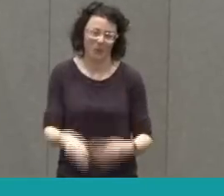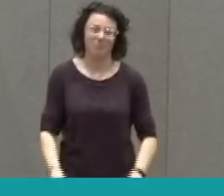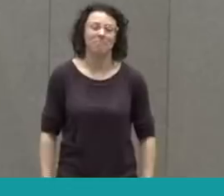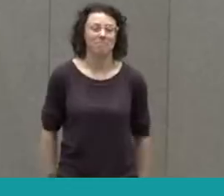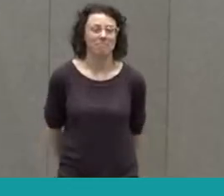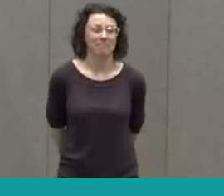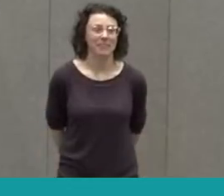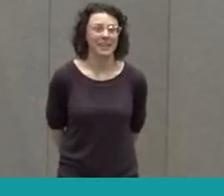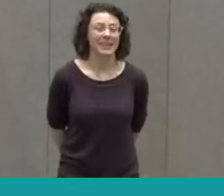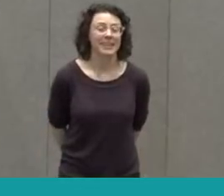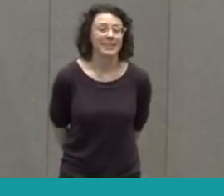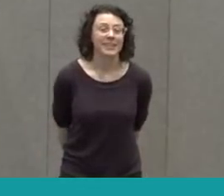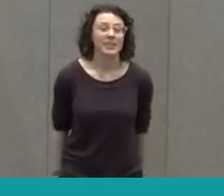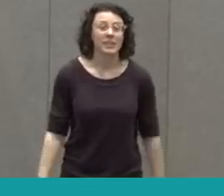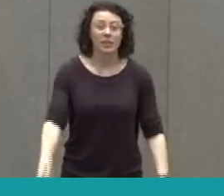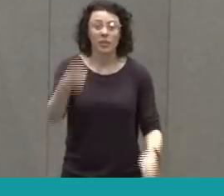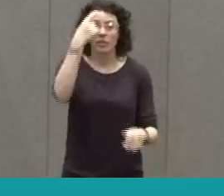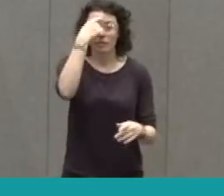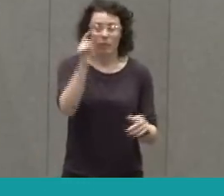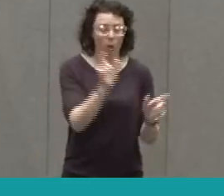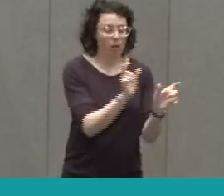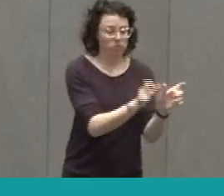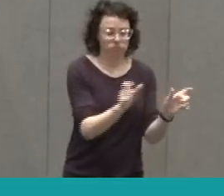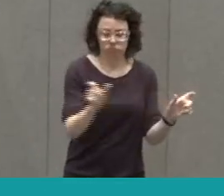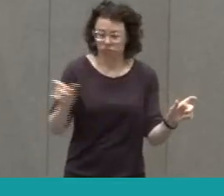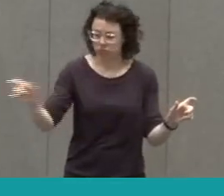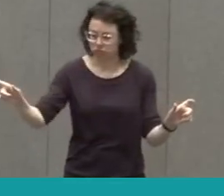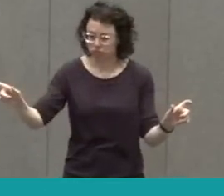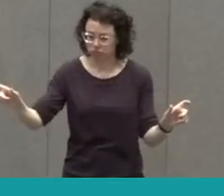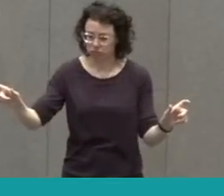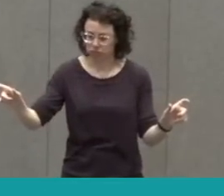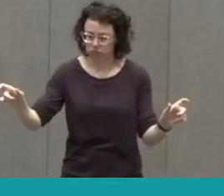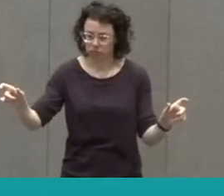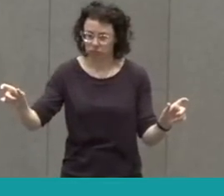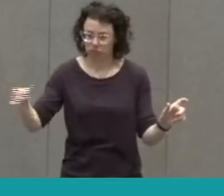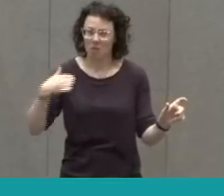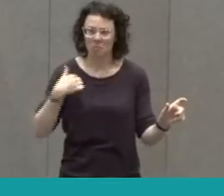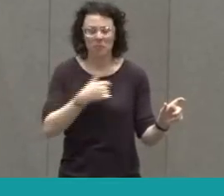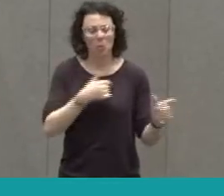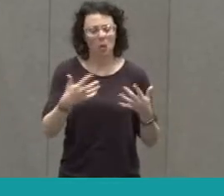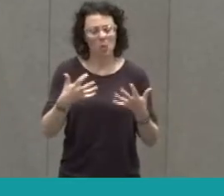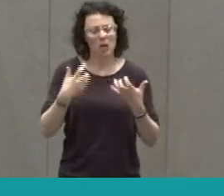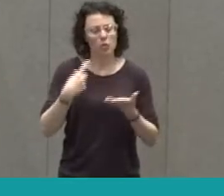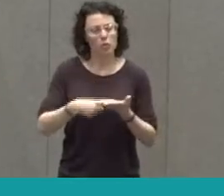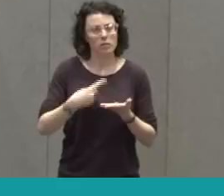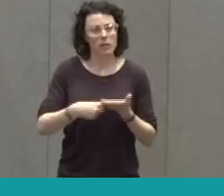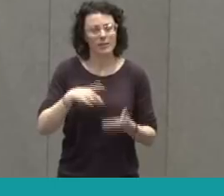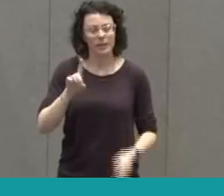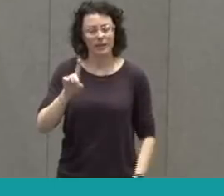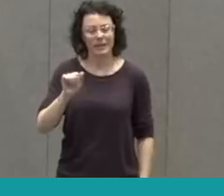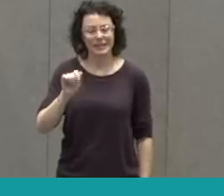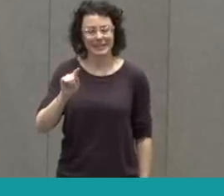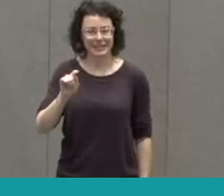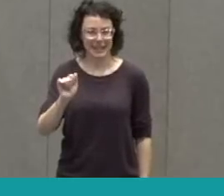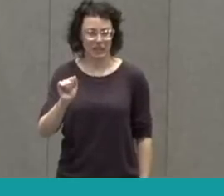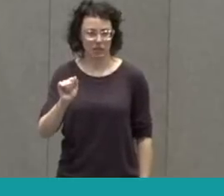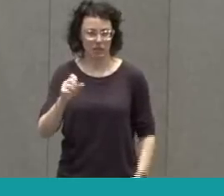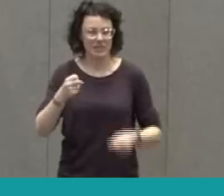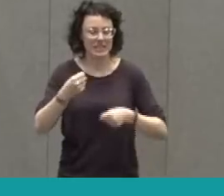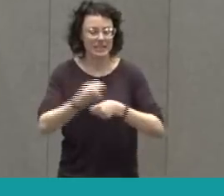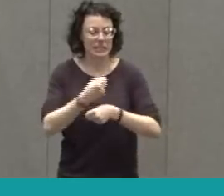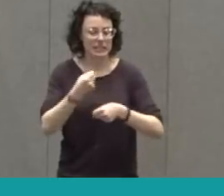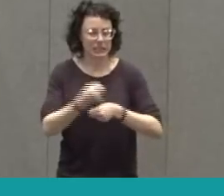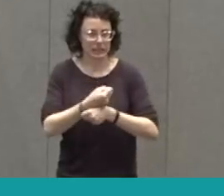in this, if we were to talk about some in data statistics, we always talk about several